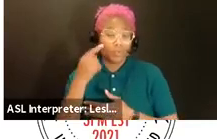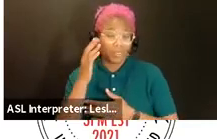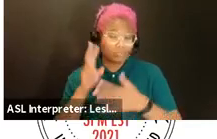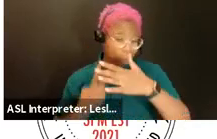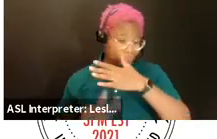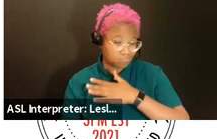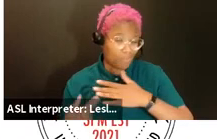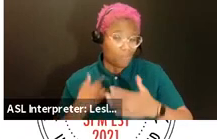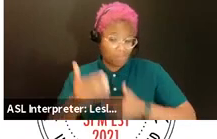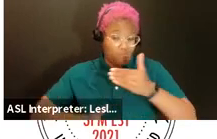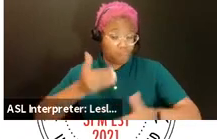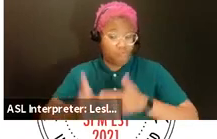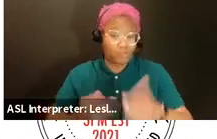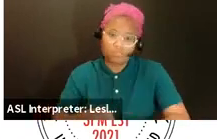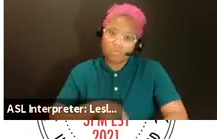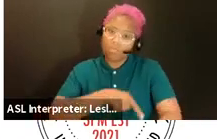this is